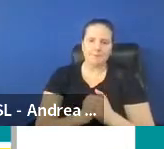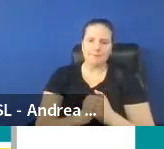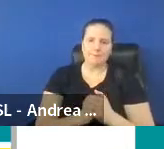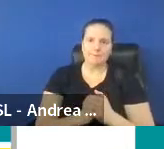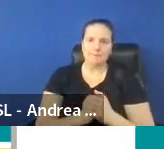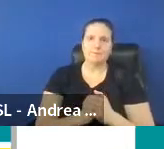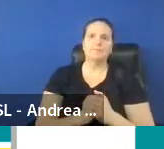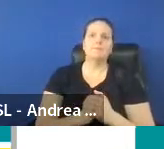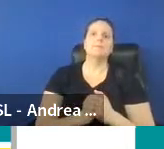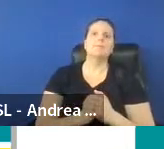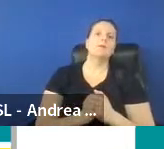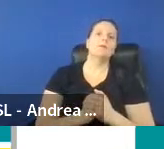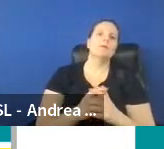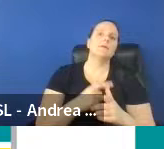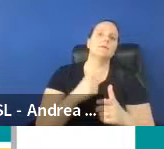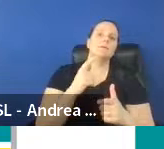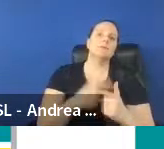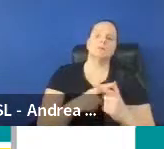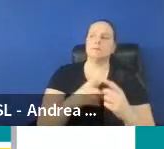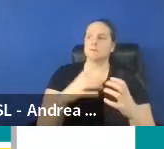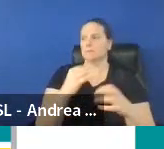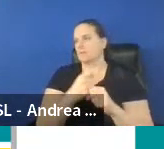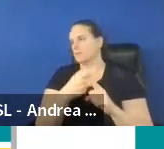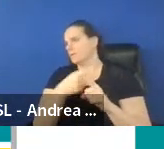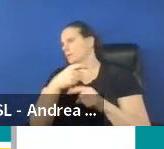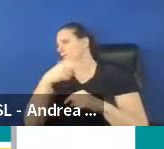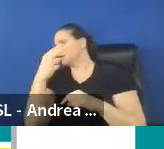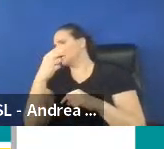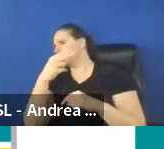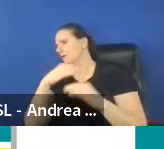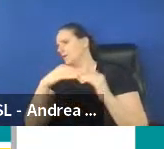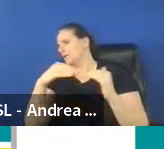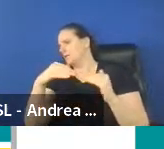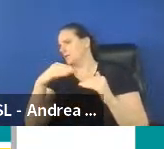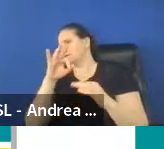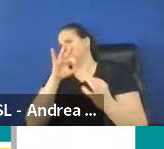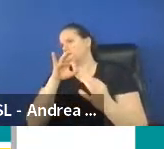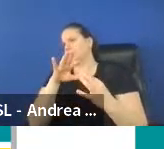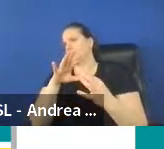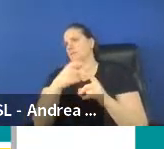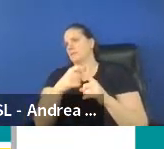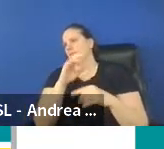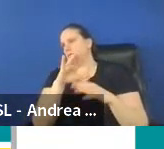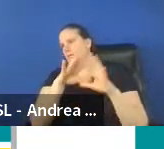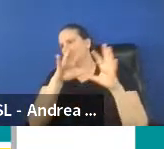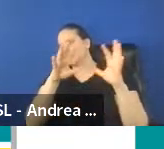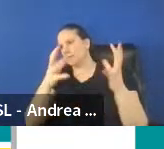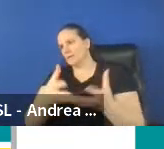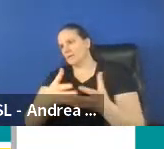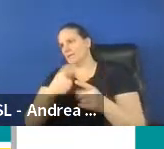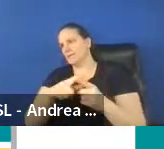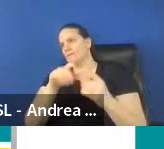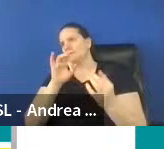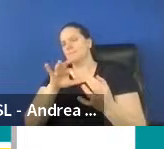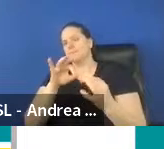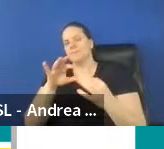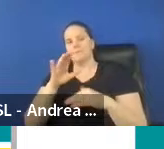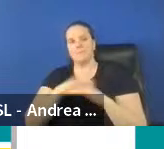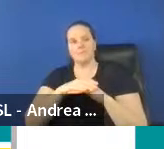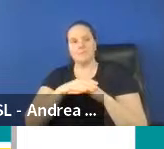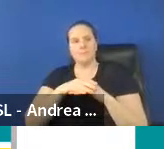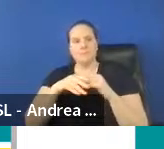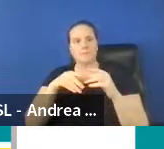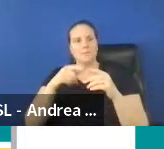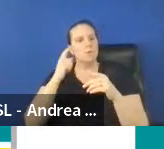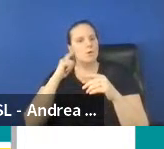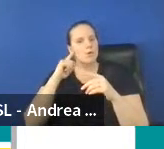a summary of sort of the high level feedback we heard overall, but really focus on feedback that we heard specific